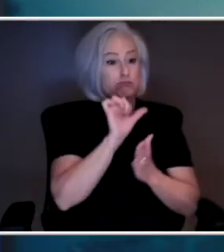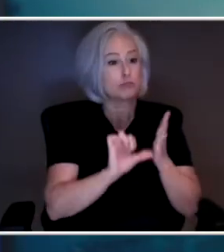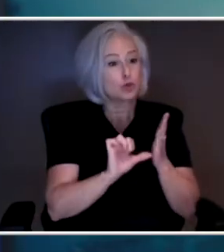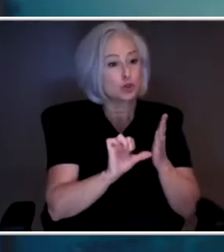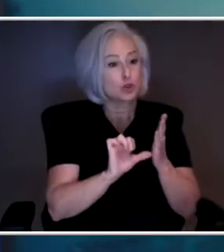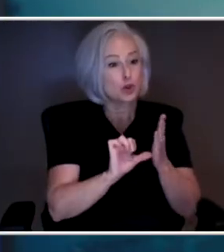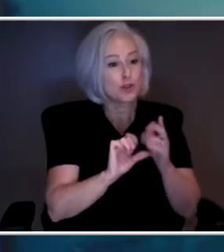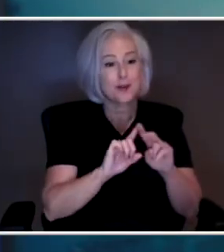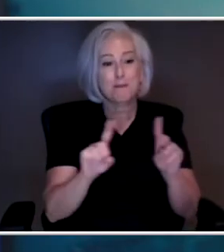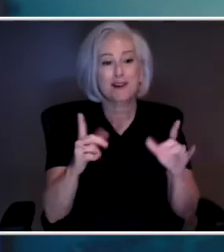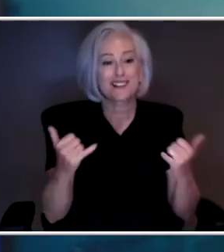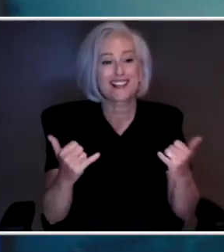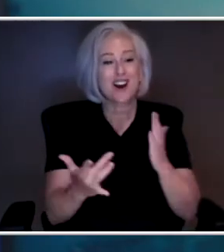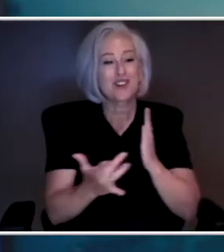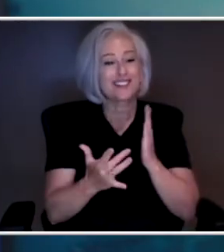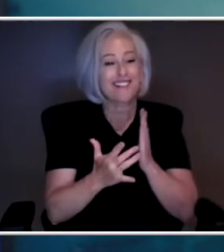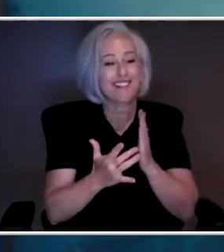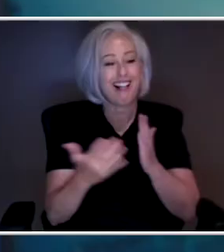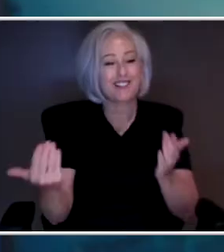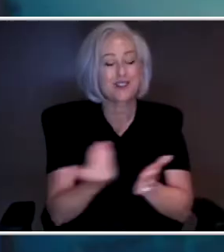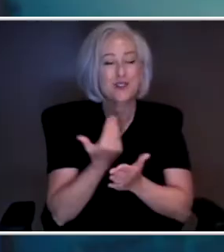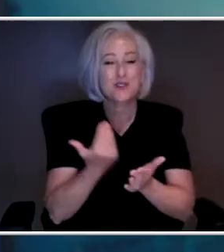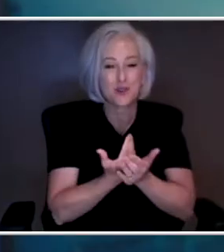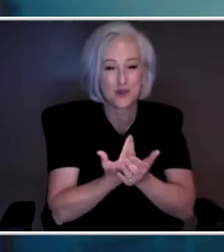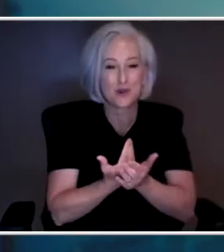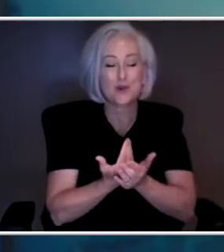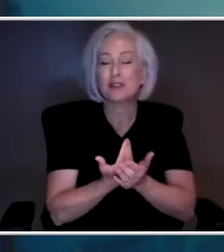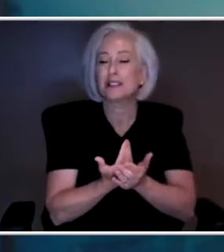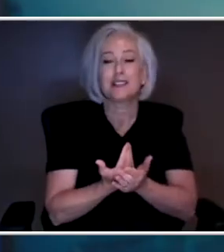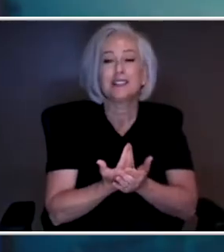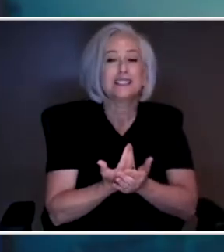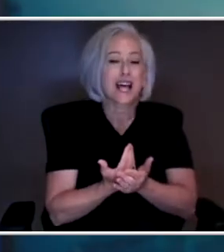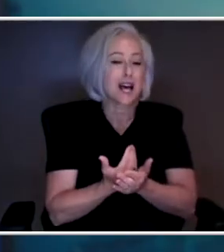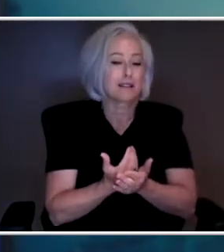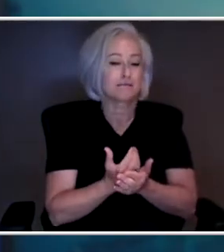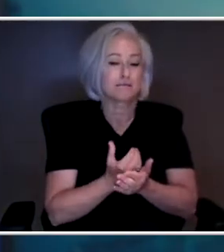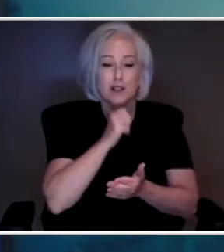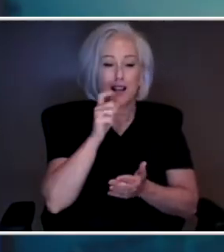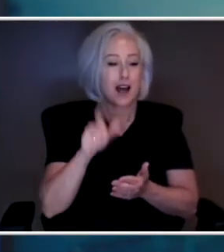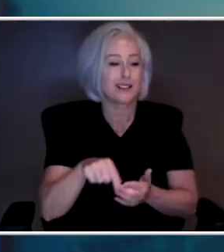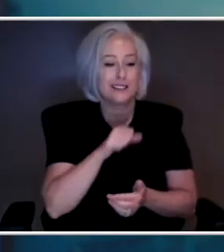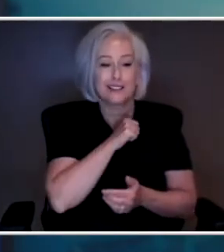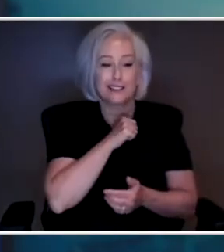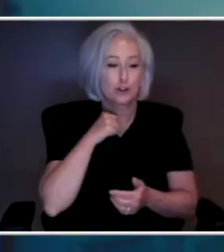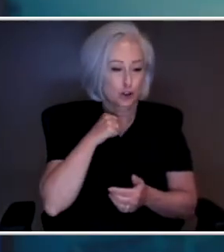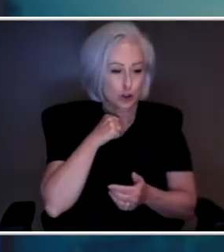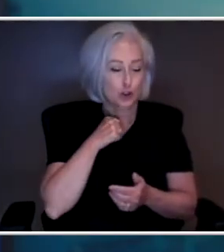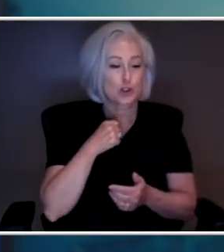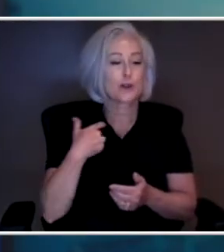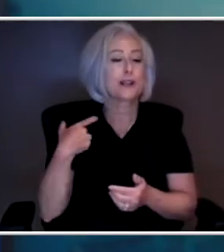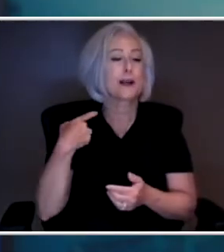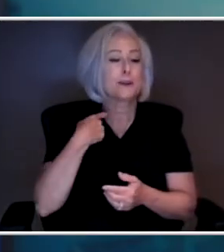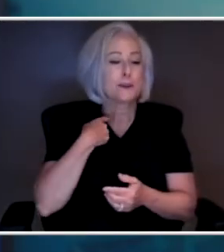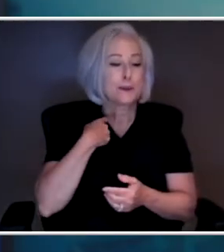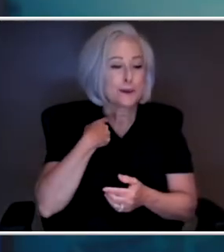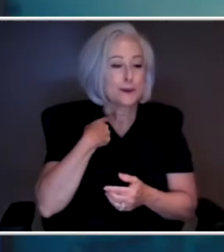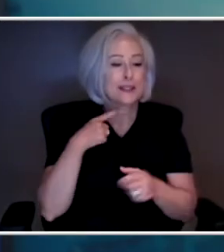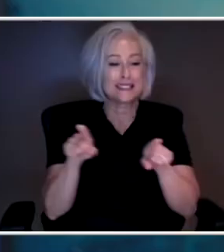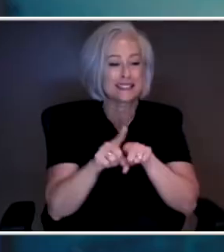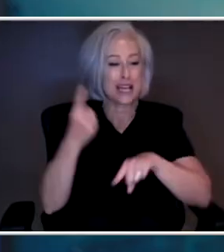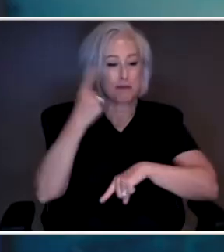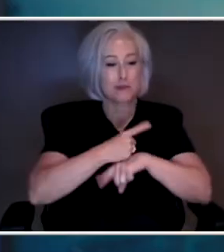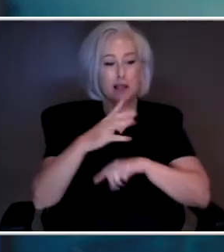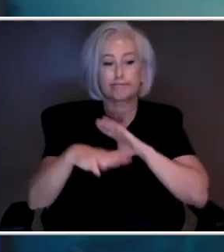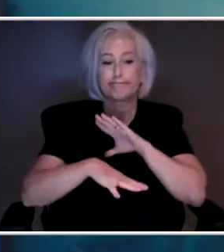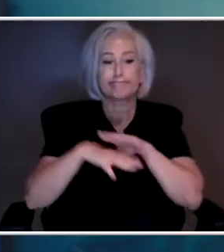evolve, there are other options, less invasive, have it done same day, go home, and not have to deal